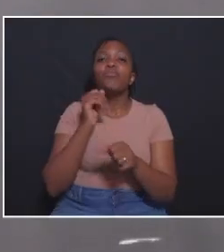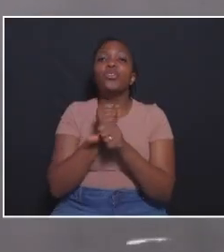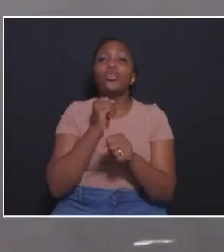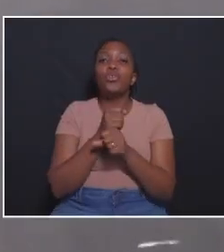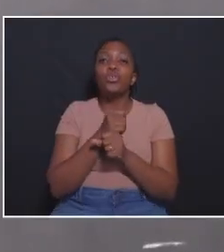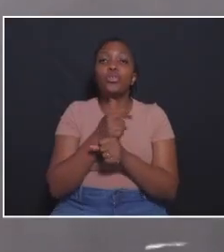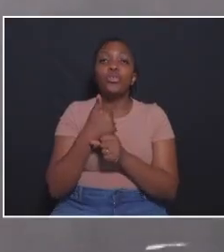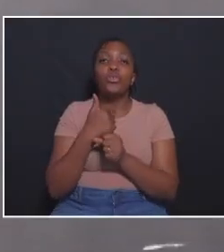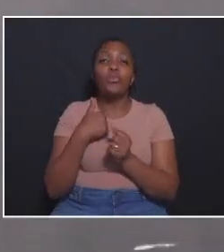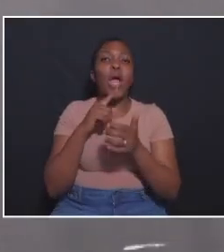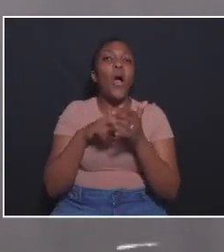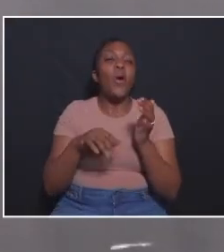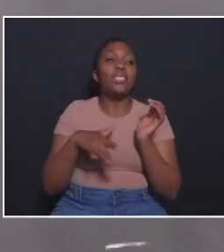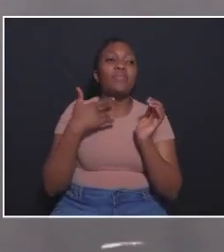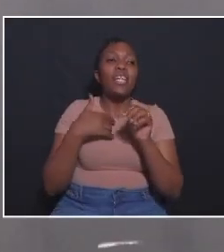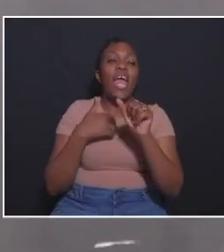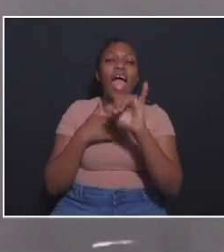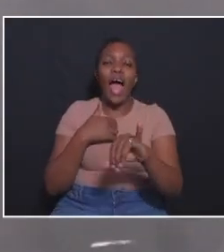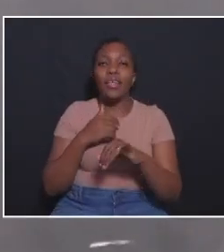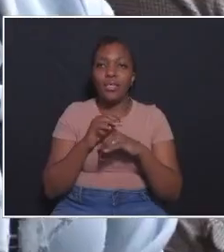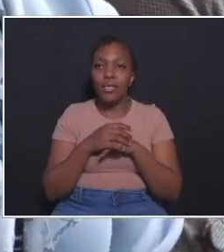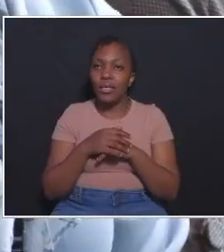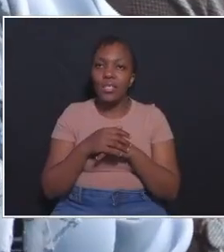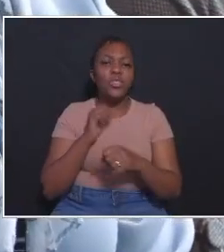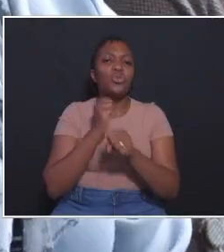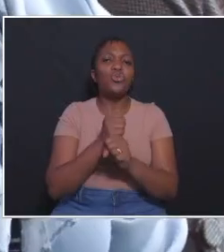AI. You just do.